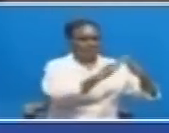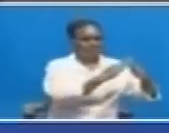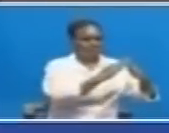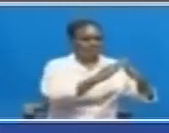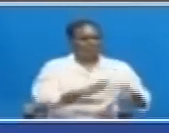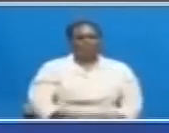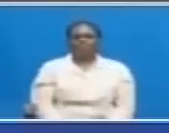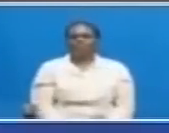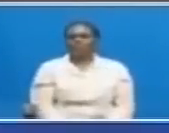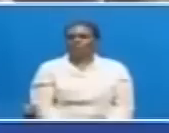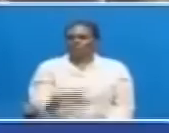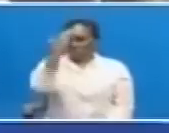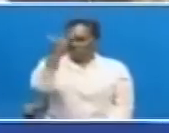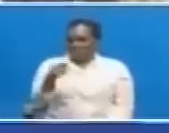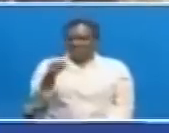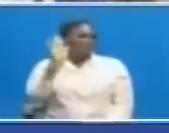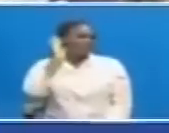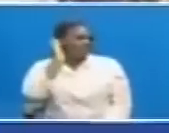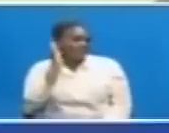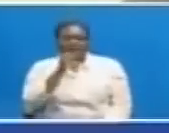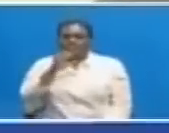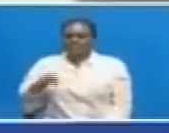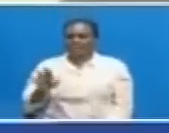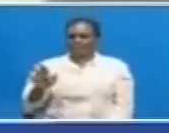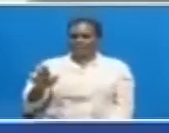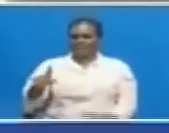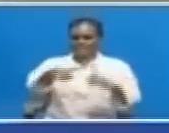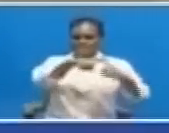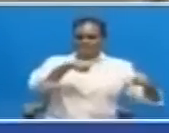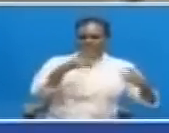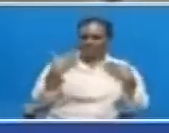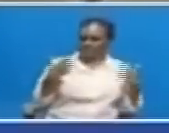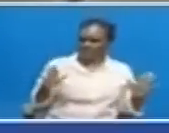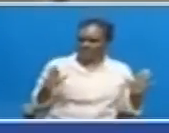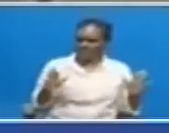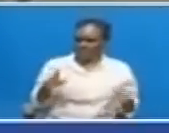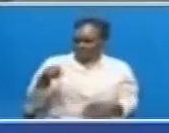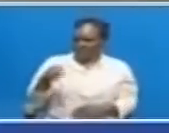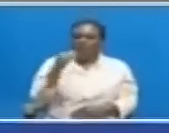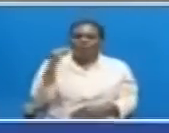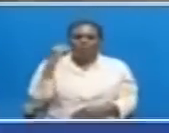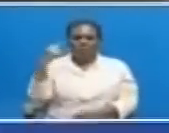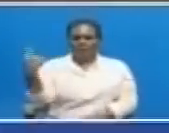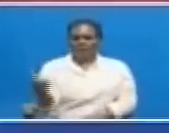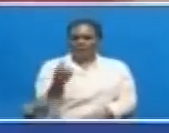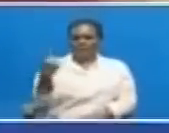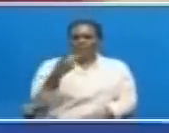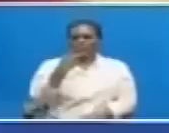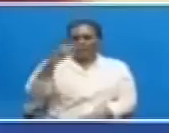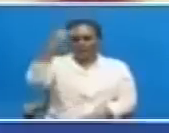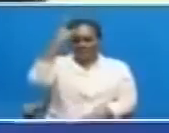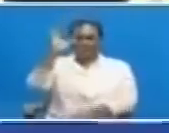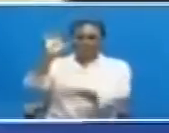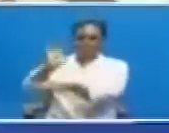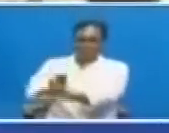son. Following the news of the murder of their son. The victim was home alone and his parents at